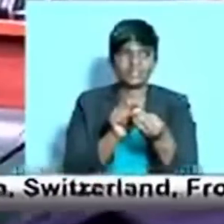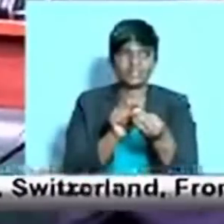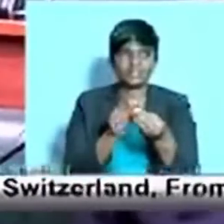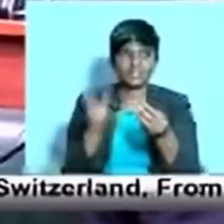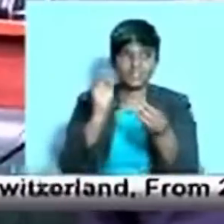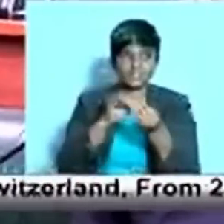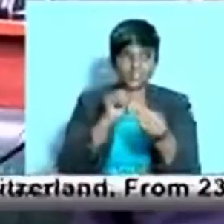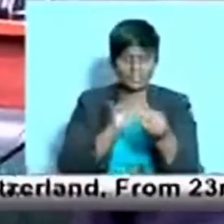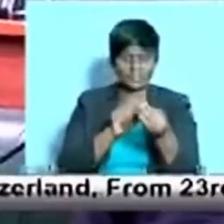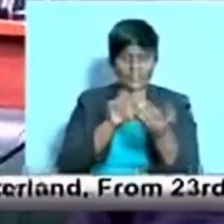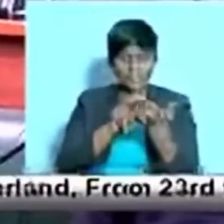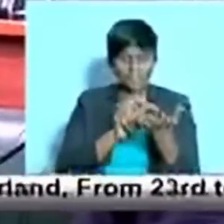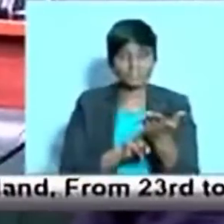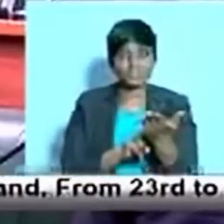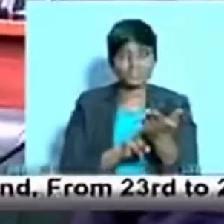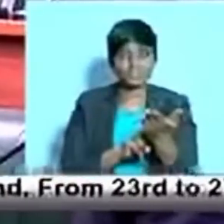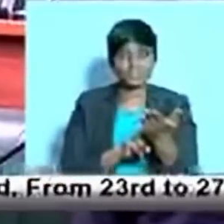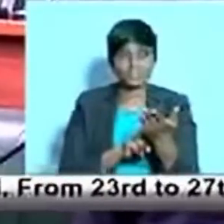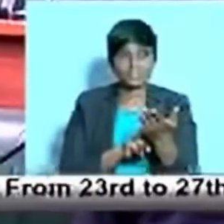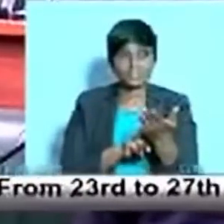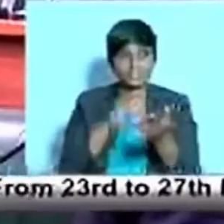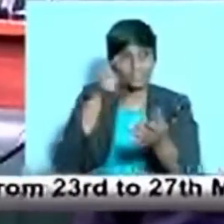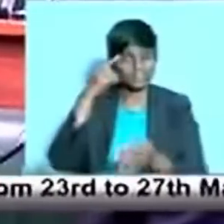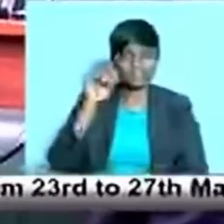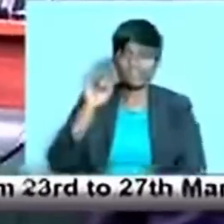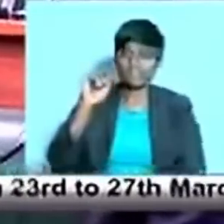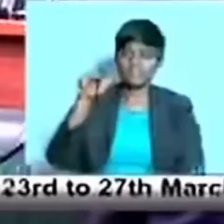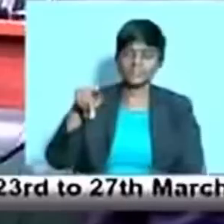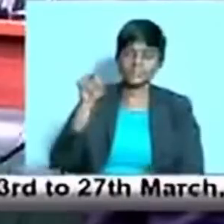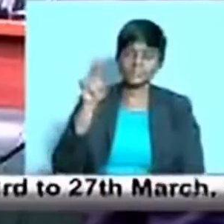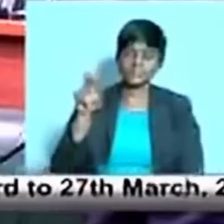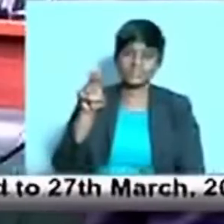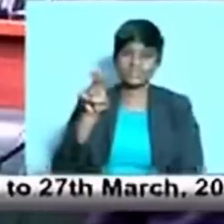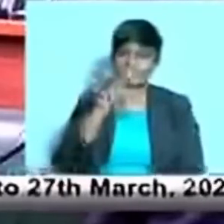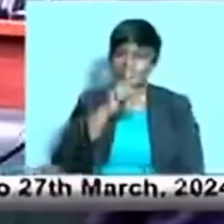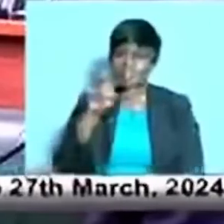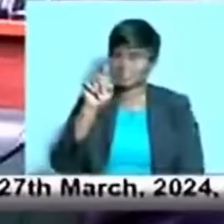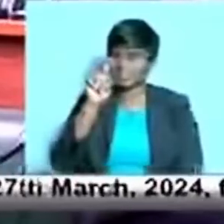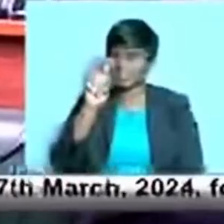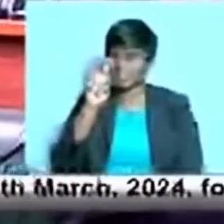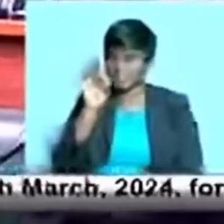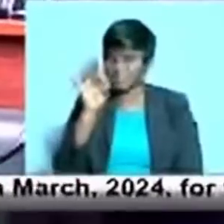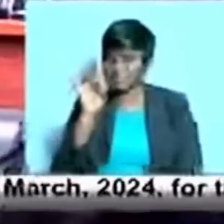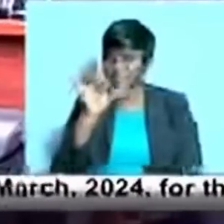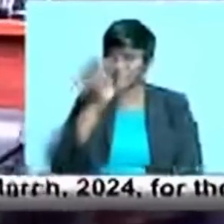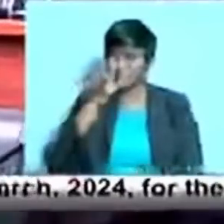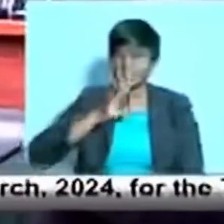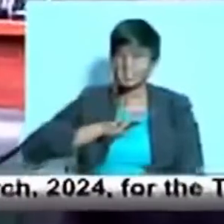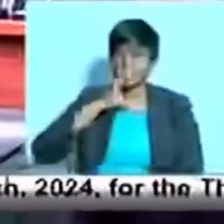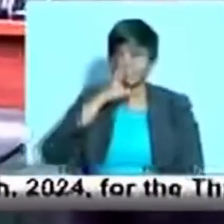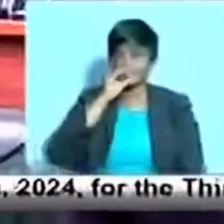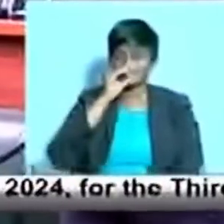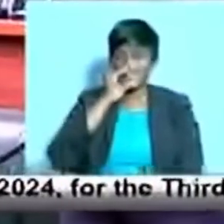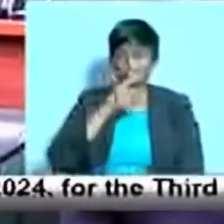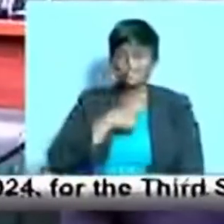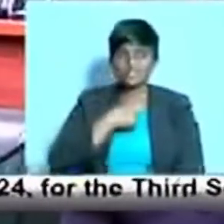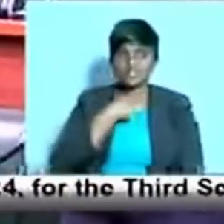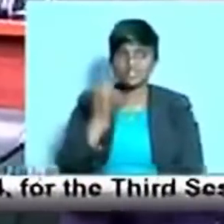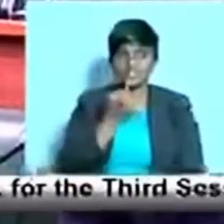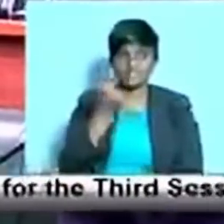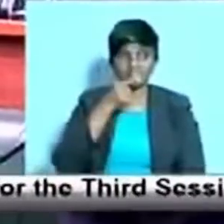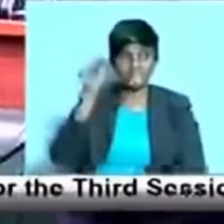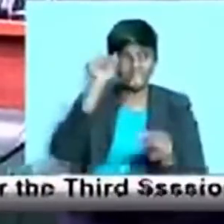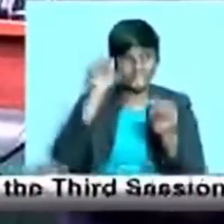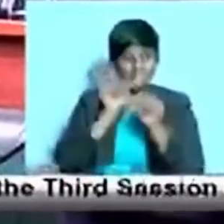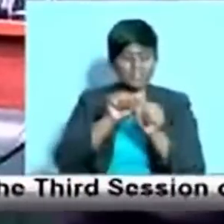report for IPU 148. Madam Speaker, I must